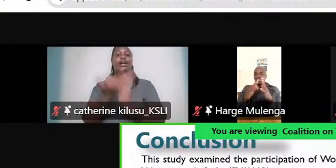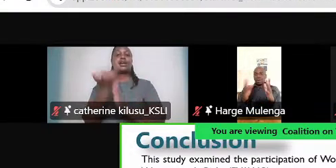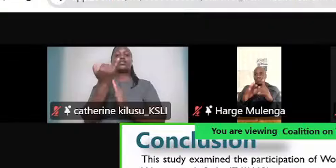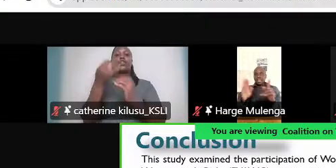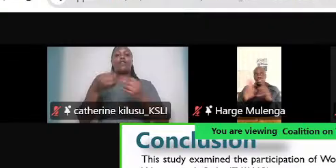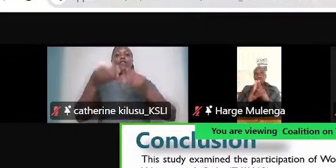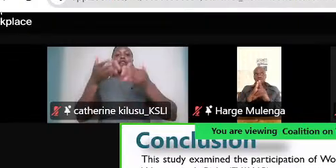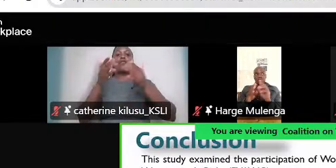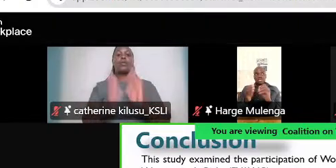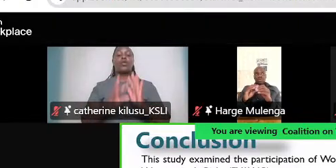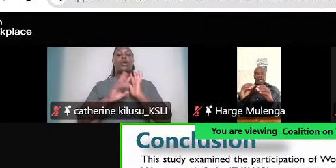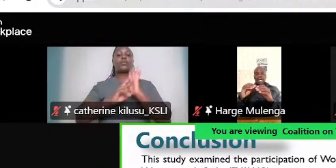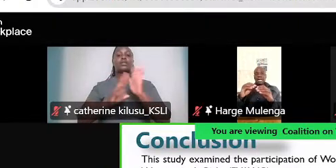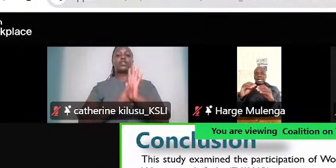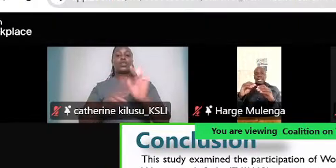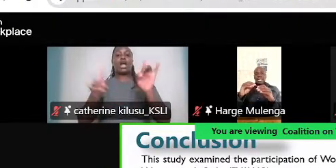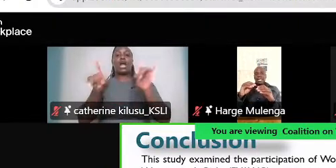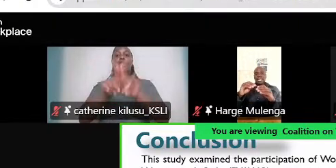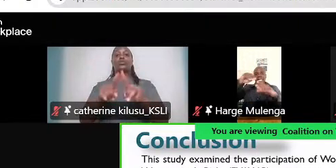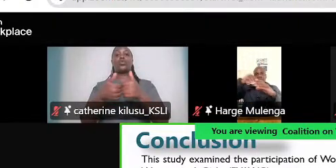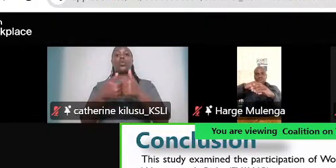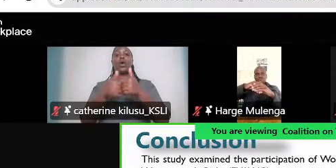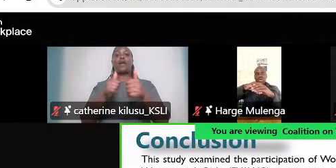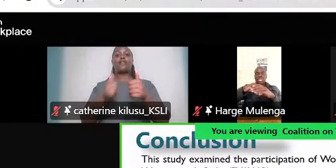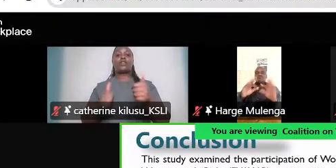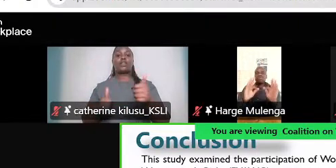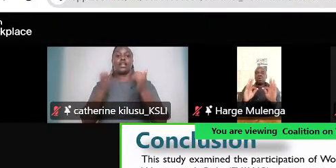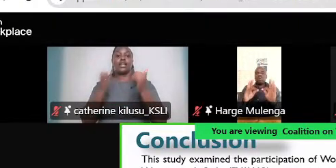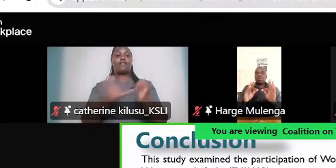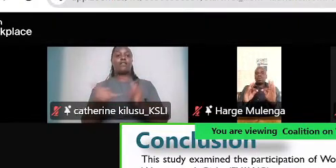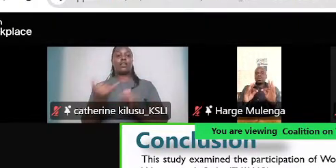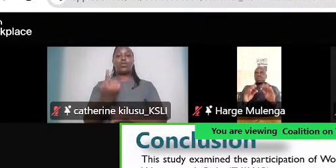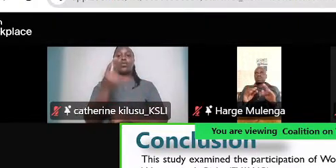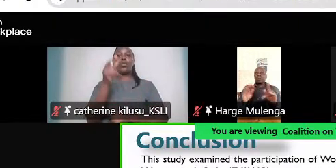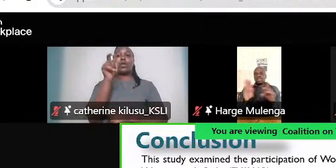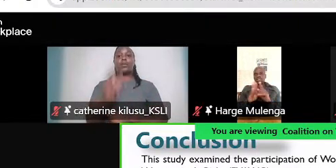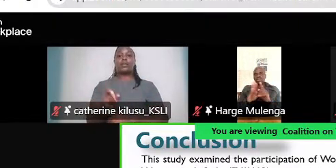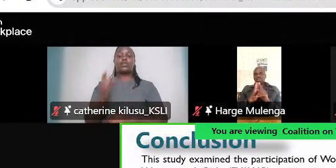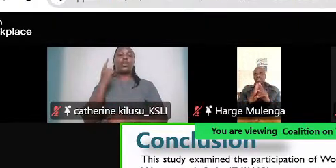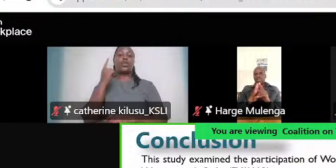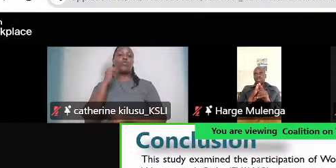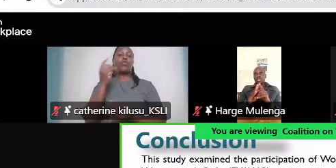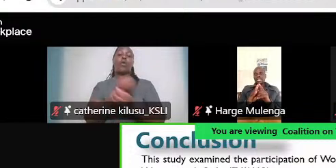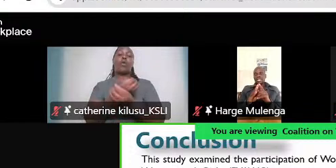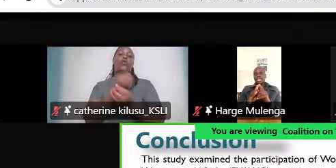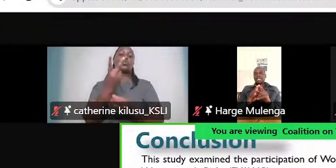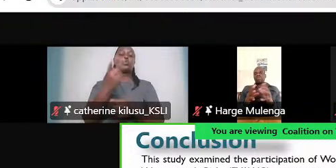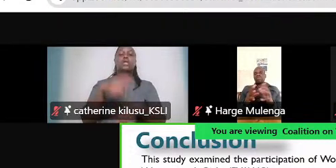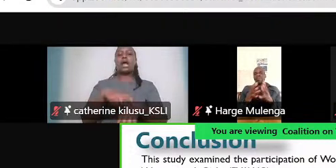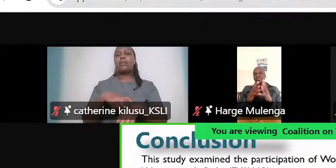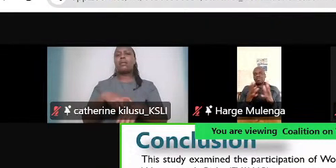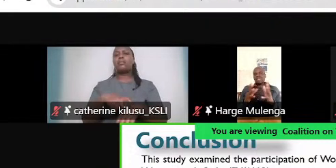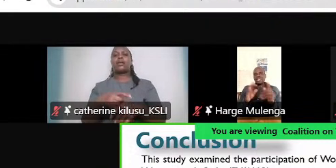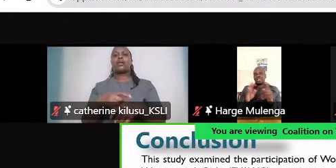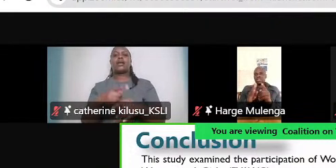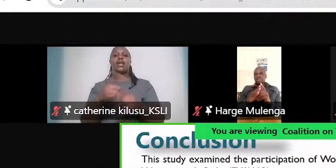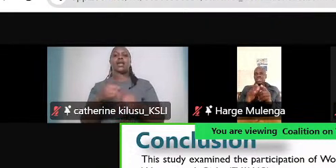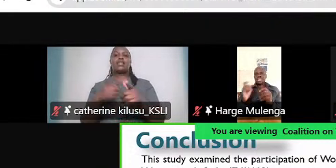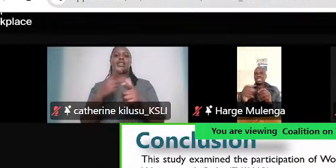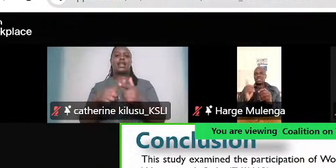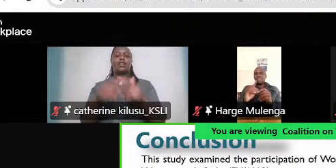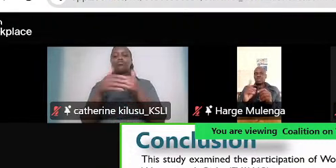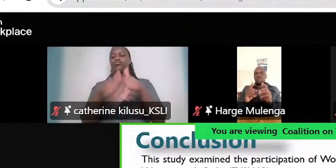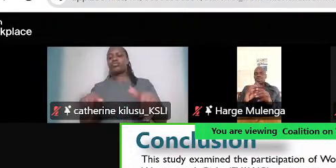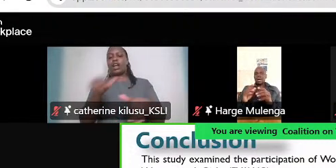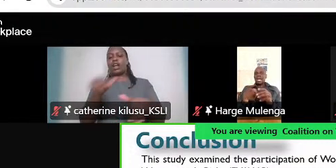and also avoid inviting one person or two for several times and excluding others. Let's exploit the other